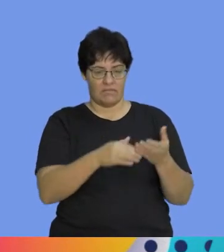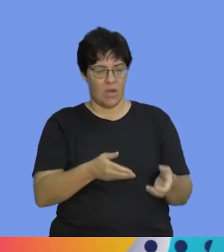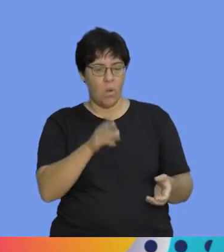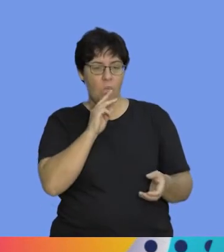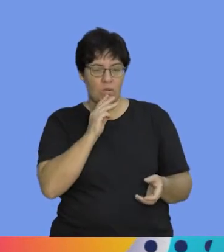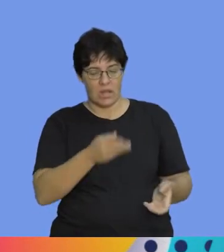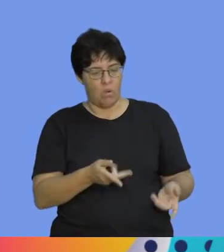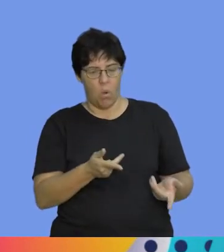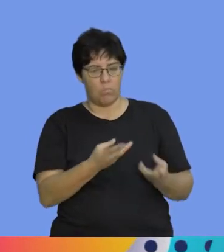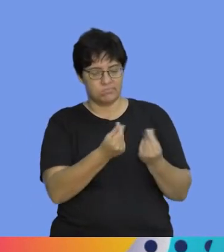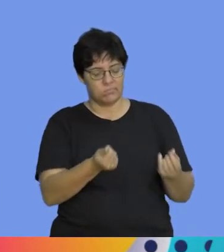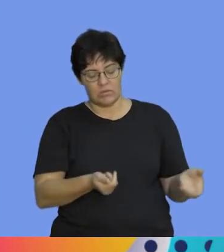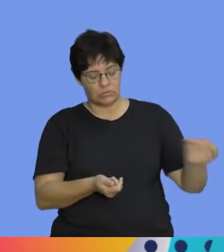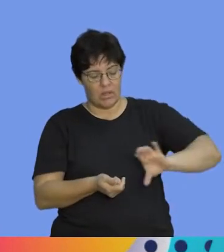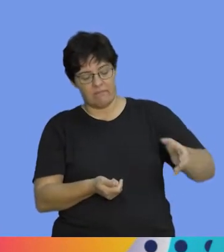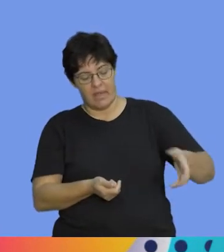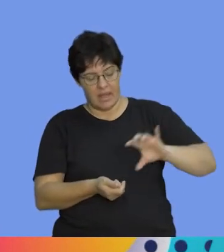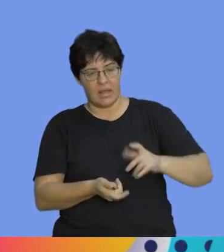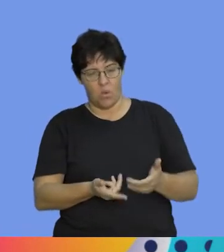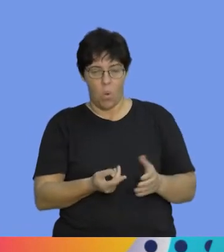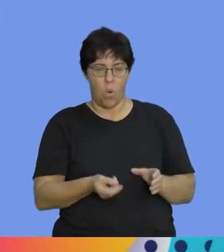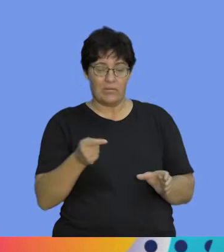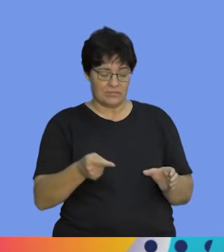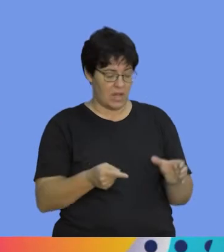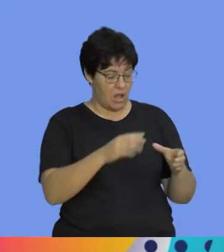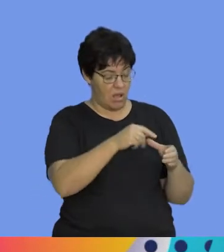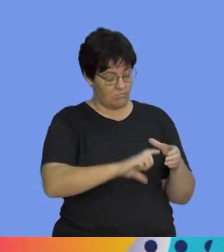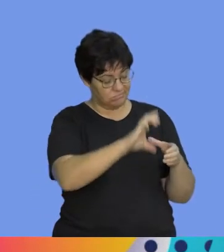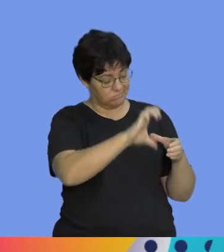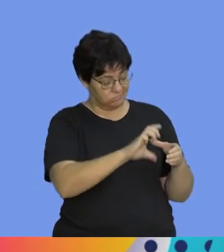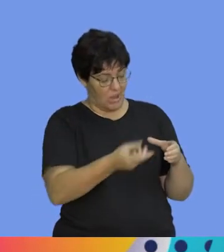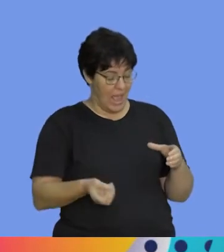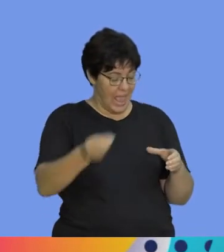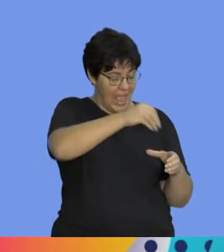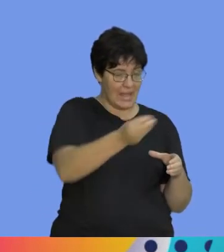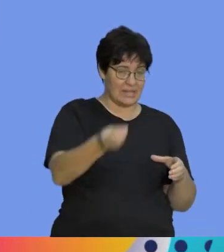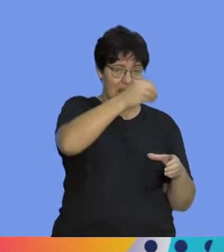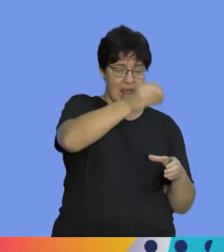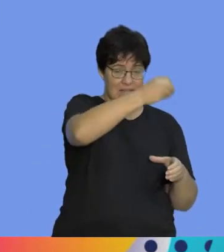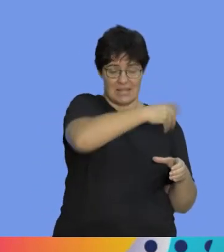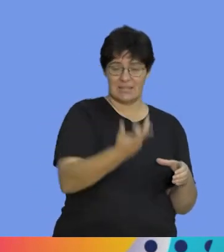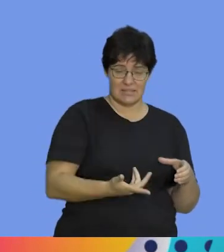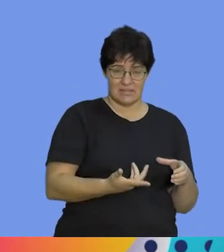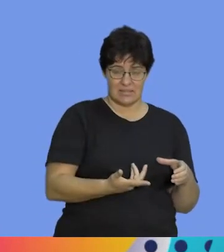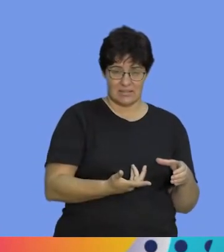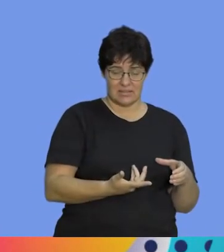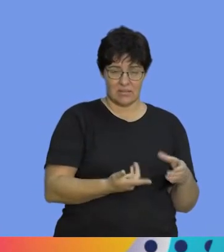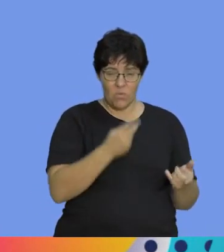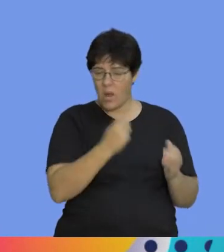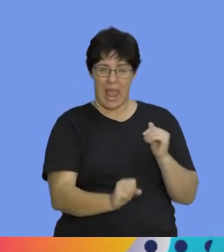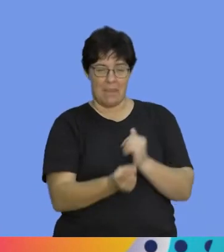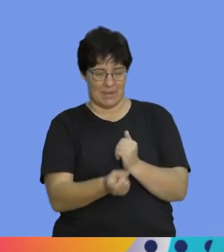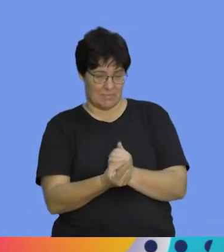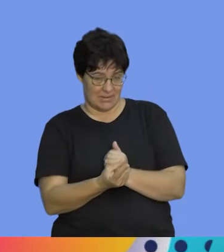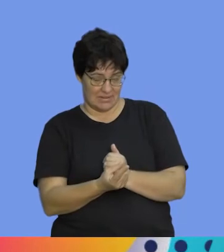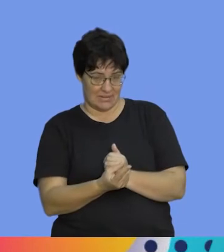happens if you add a lot of solute, you know, to a liquid, what happens to it in terms of the concentration, and try and discover